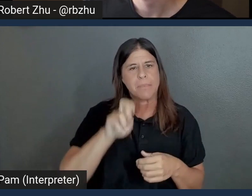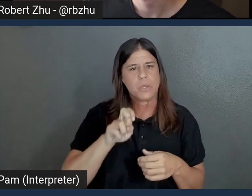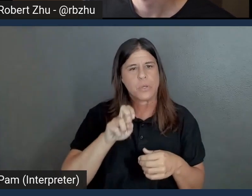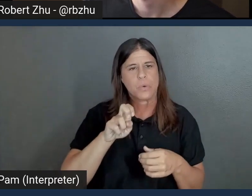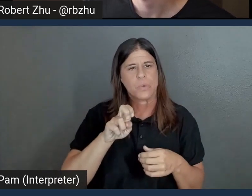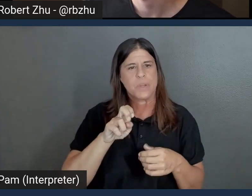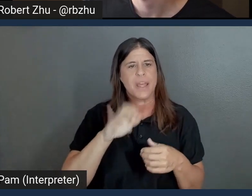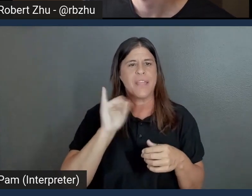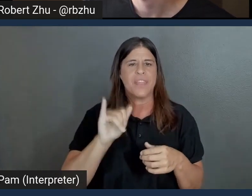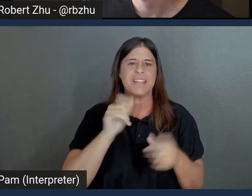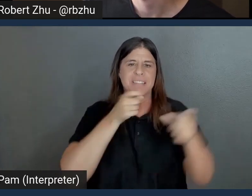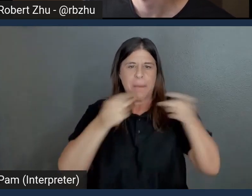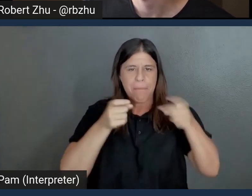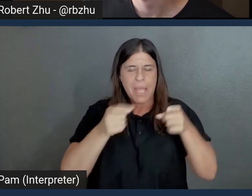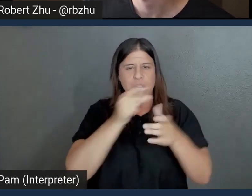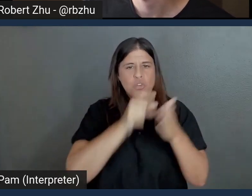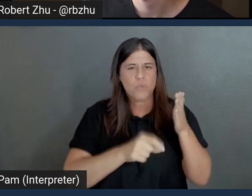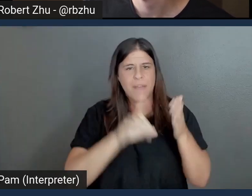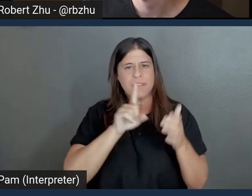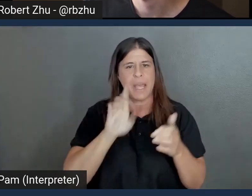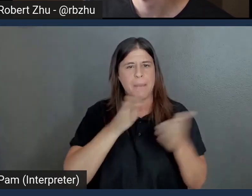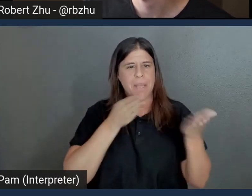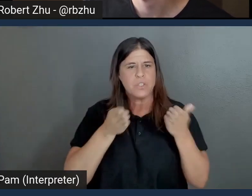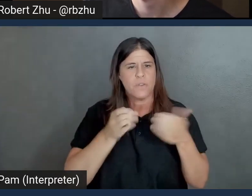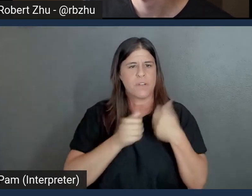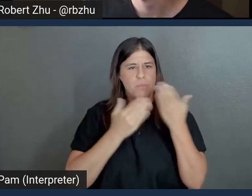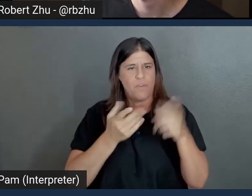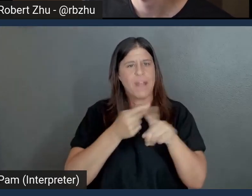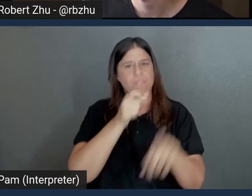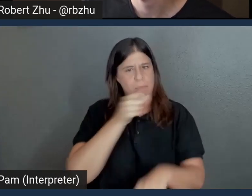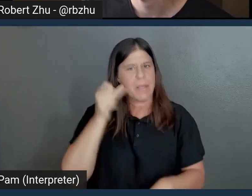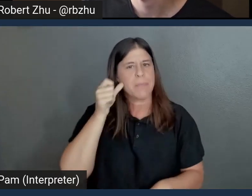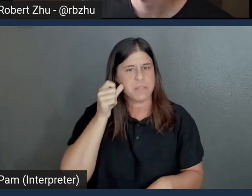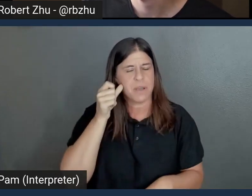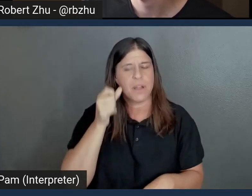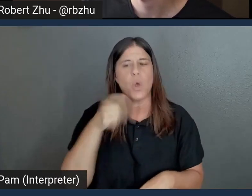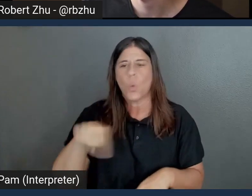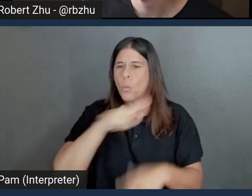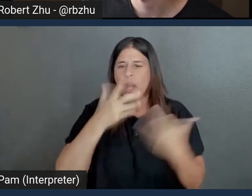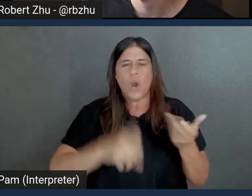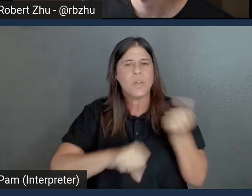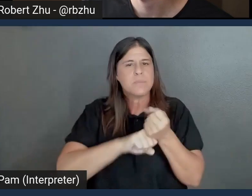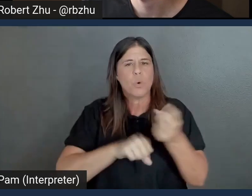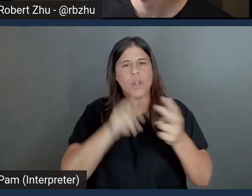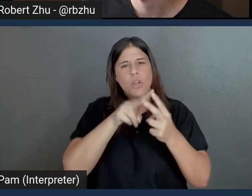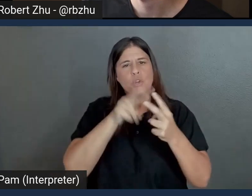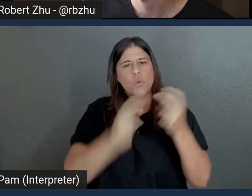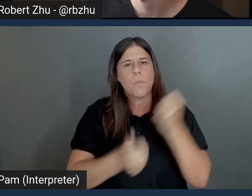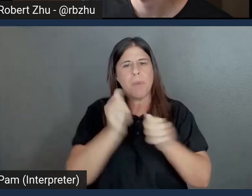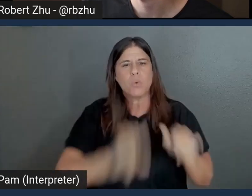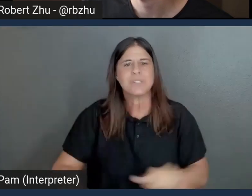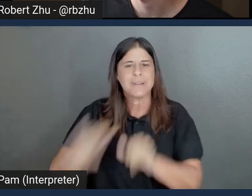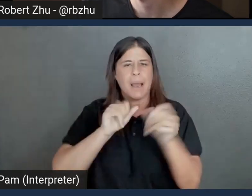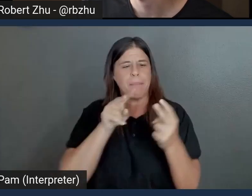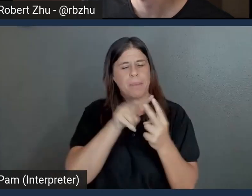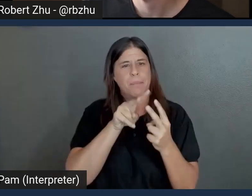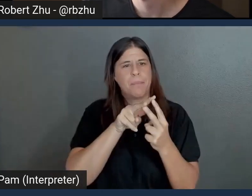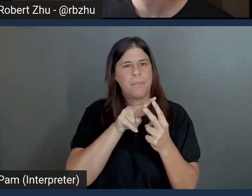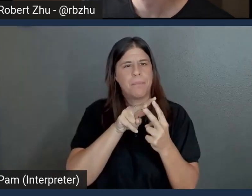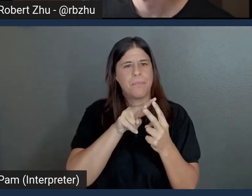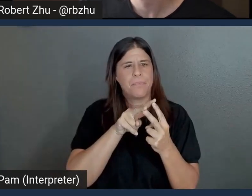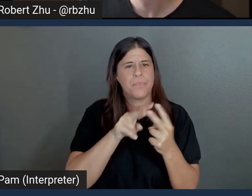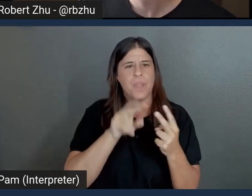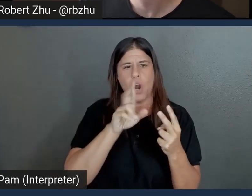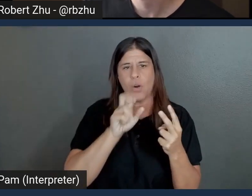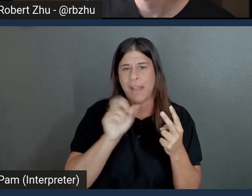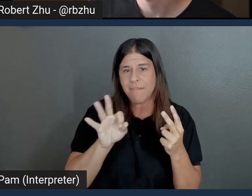graph database service provided by Amazon. We already supported the two most common graph data models out there, those being RDF,